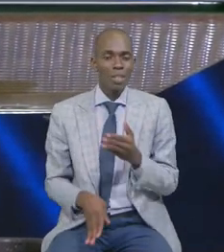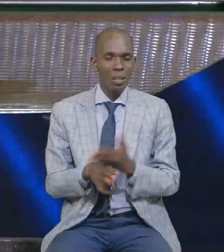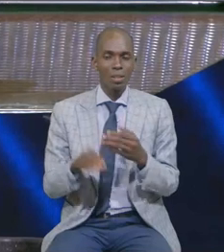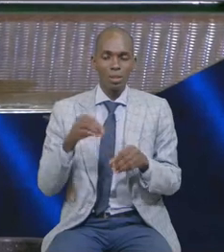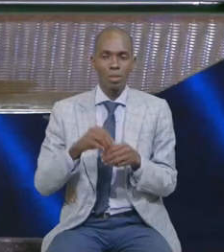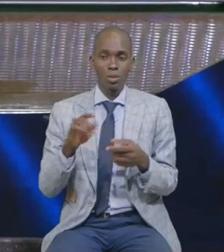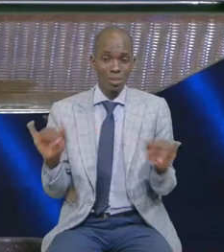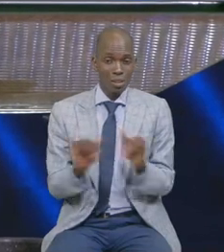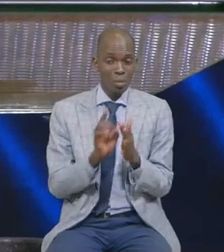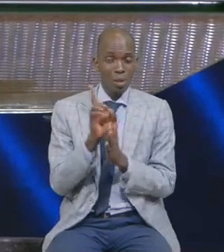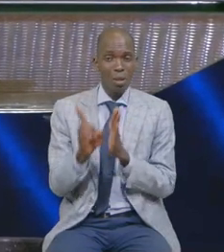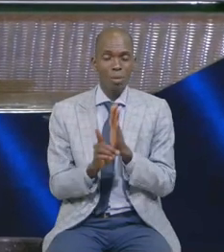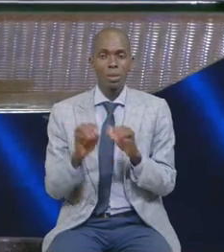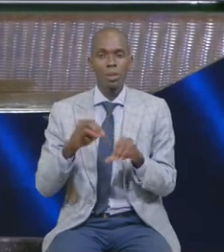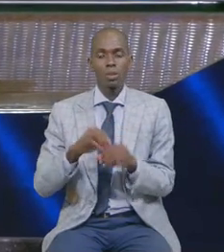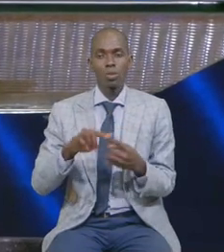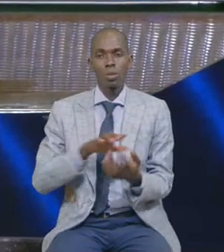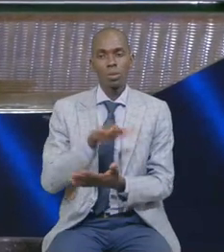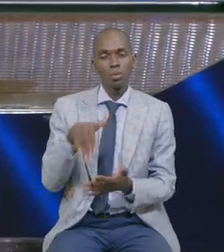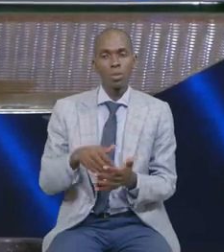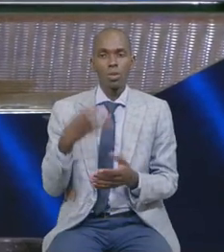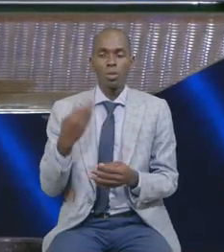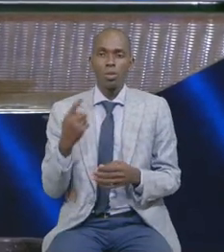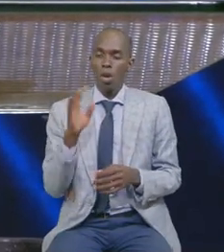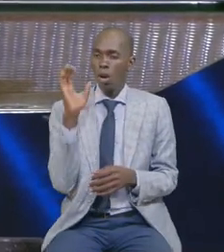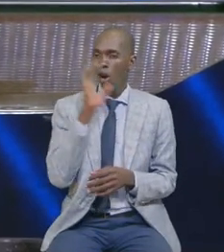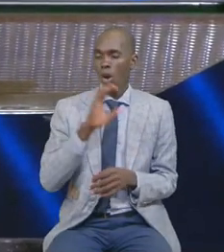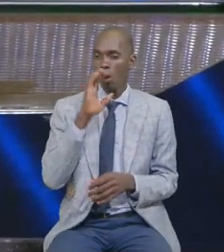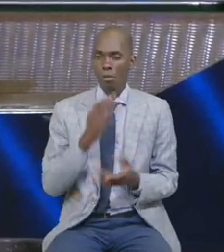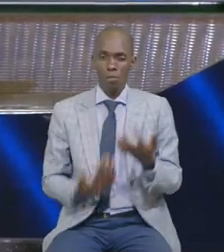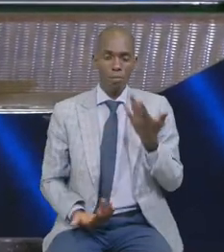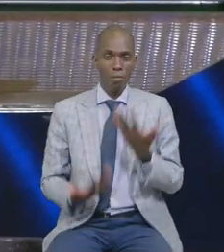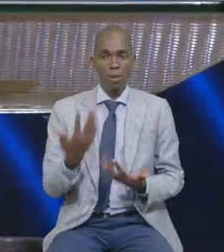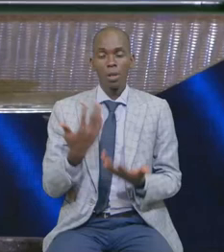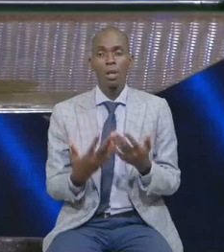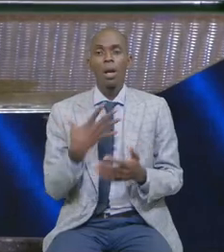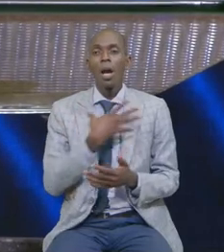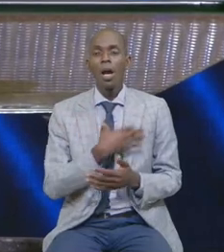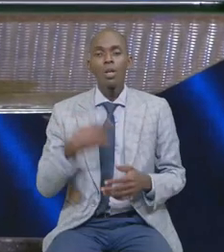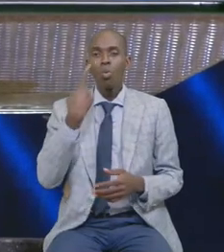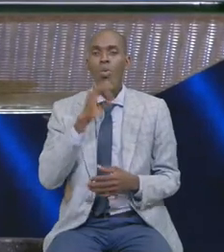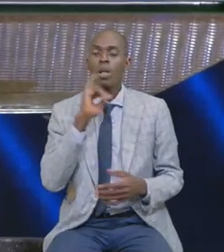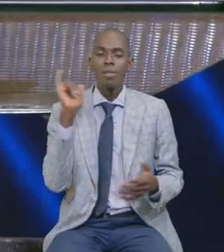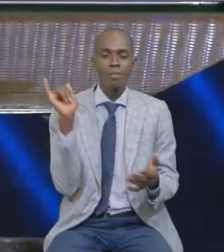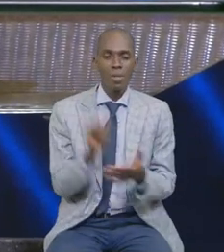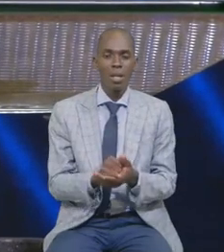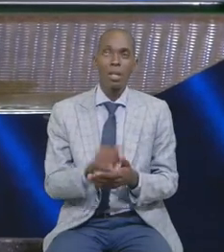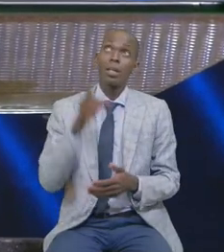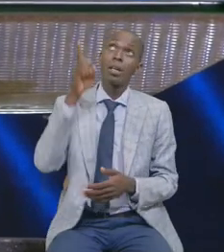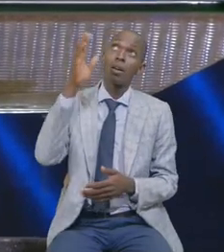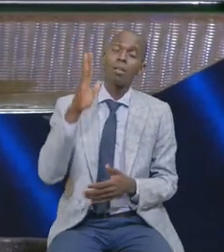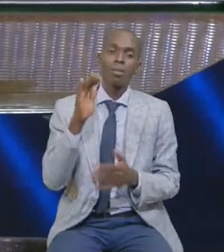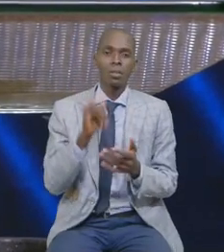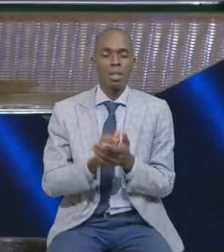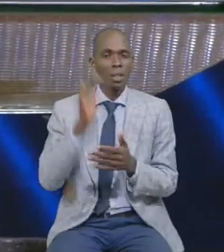midst of the pony in very funny and who is that God that shall